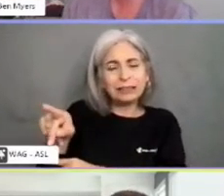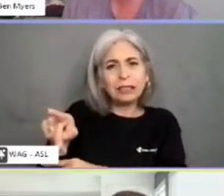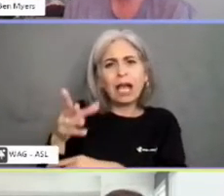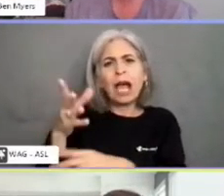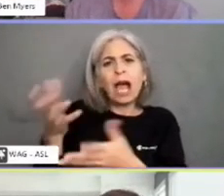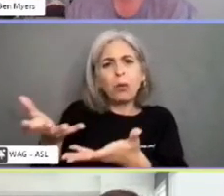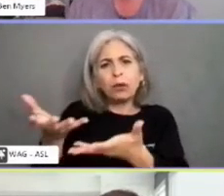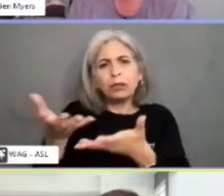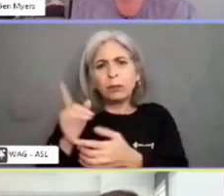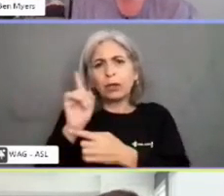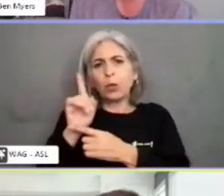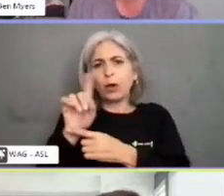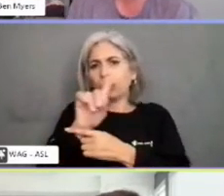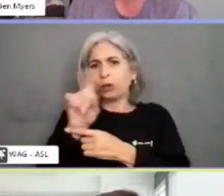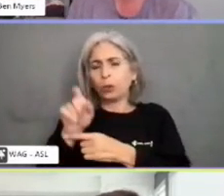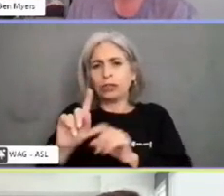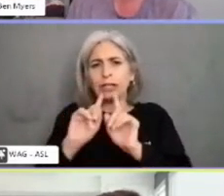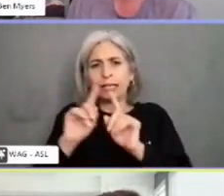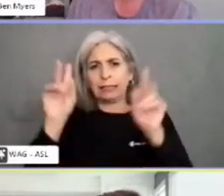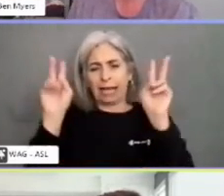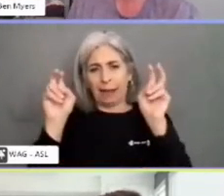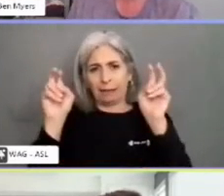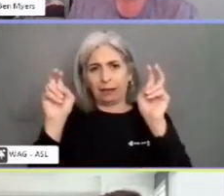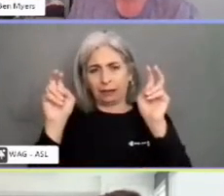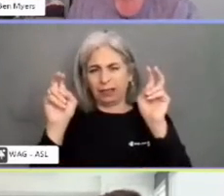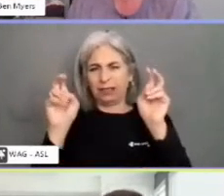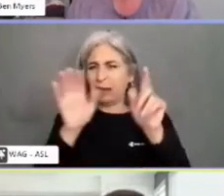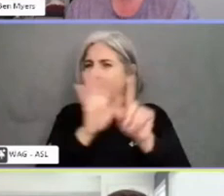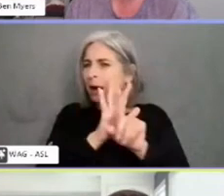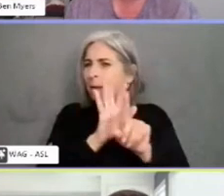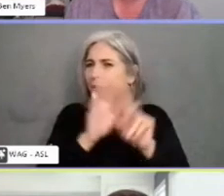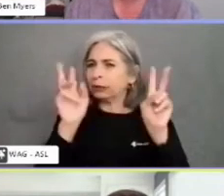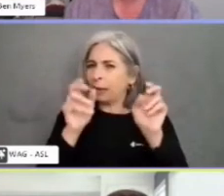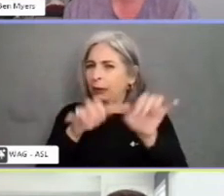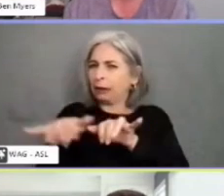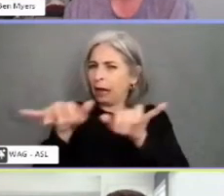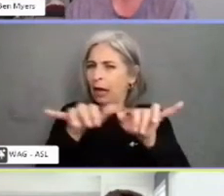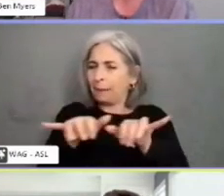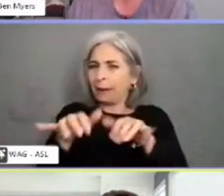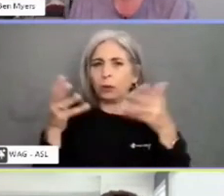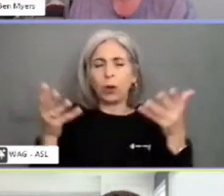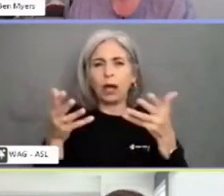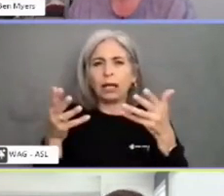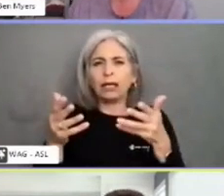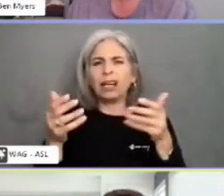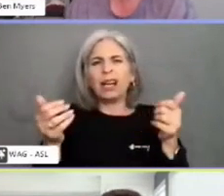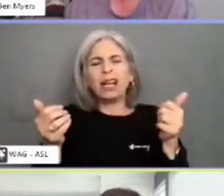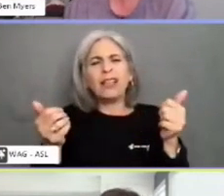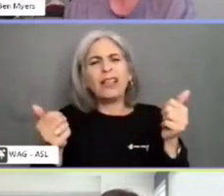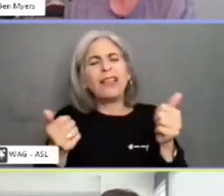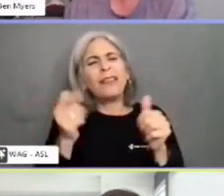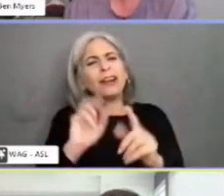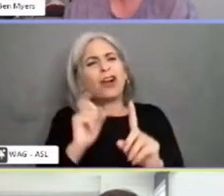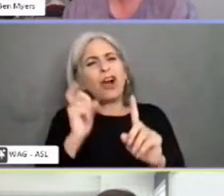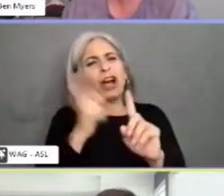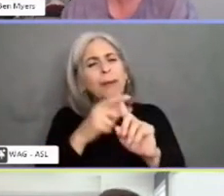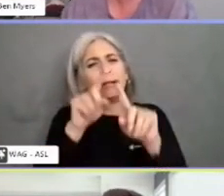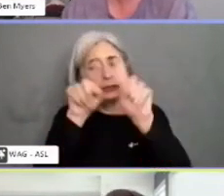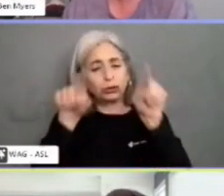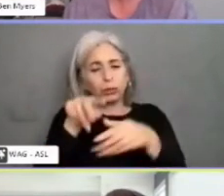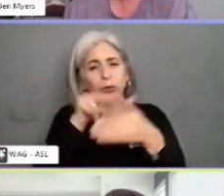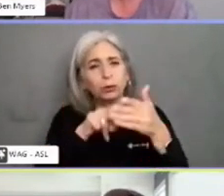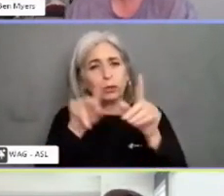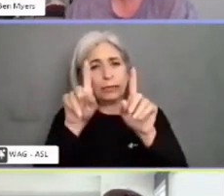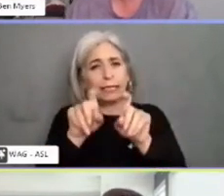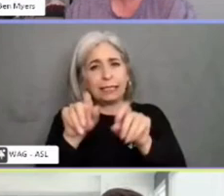bring one Q&A topic up. It seems to be pretty popular here. Is there any automated screen reader testing